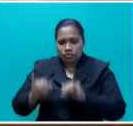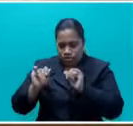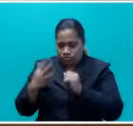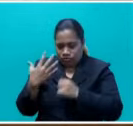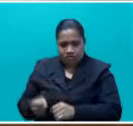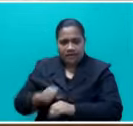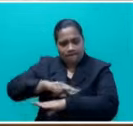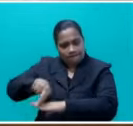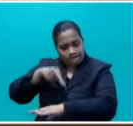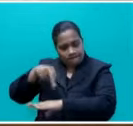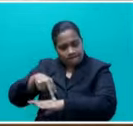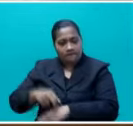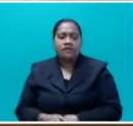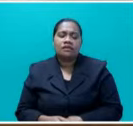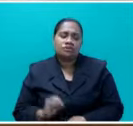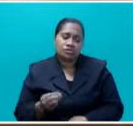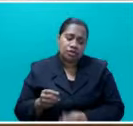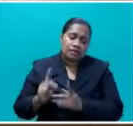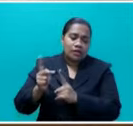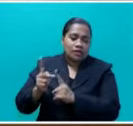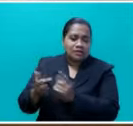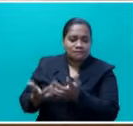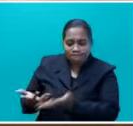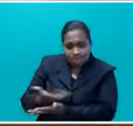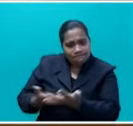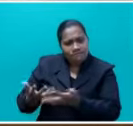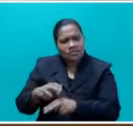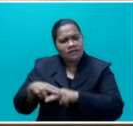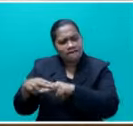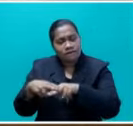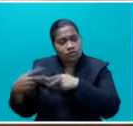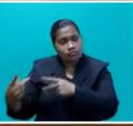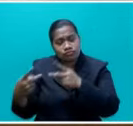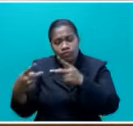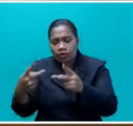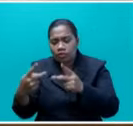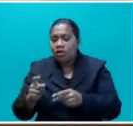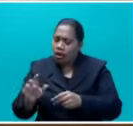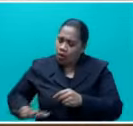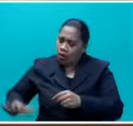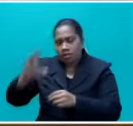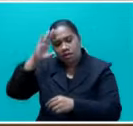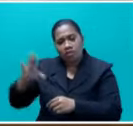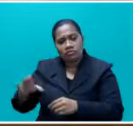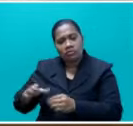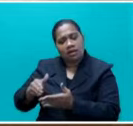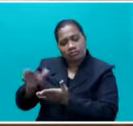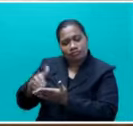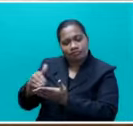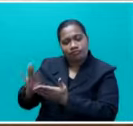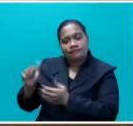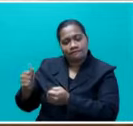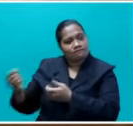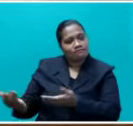pleased that the political dialogue process that Fiji proposed has been approved by all Pacific countries, and I'm fully committed to